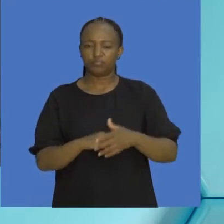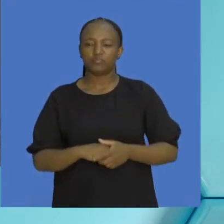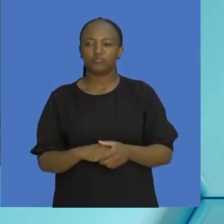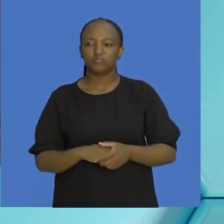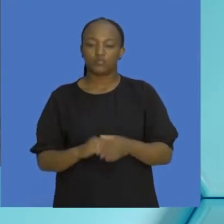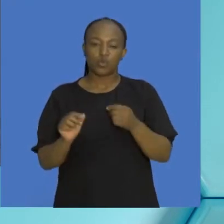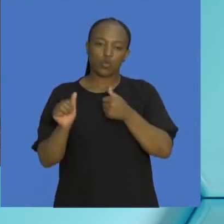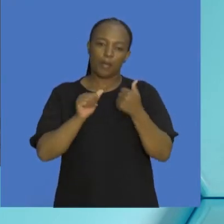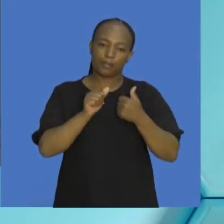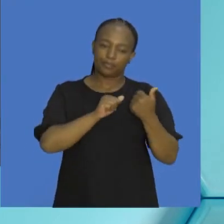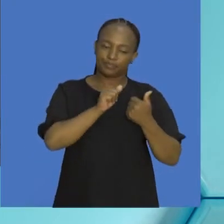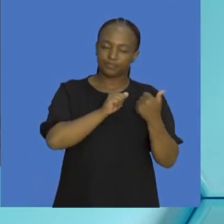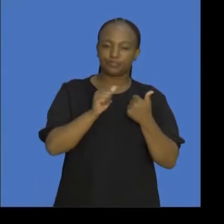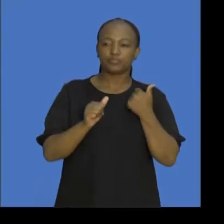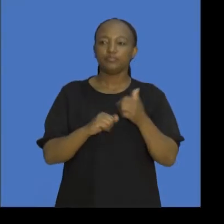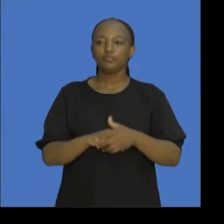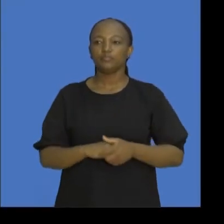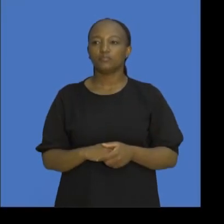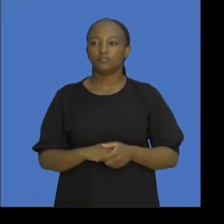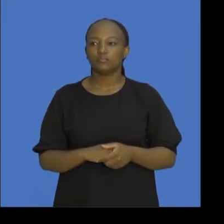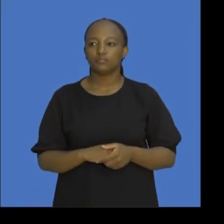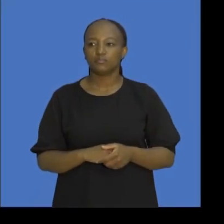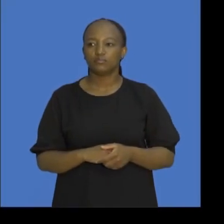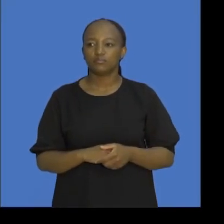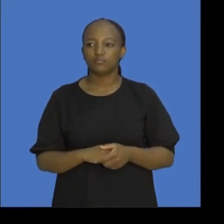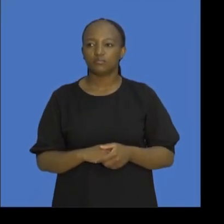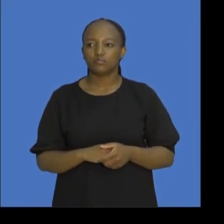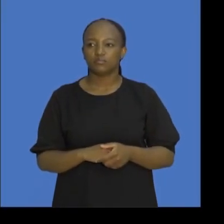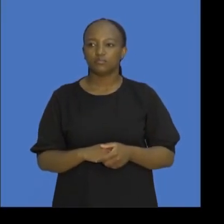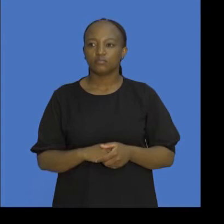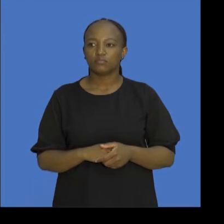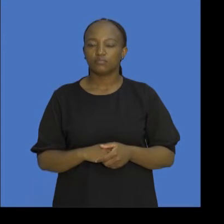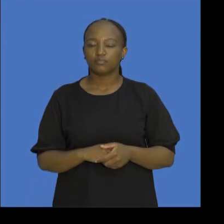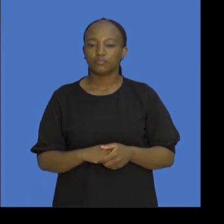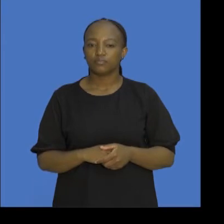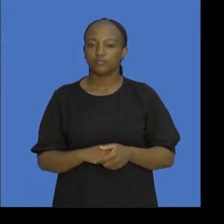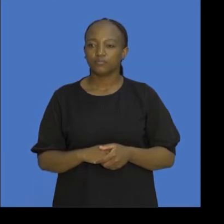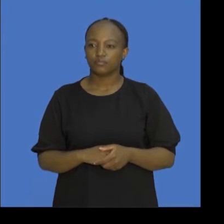mode? If you go back, look at this. I want you to look at this.